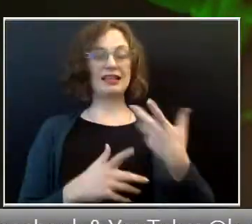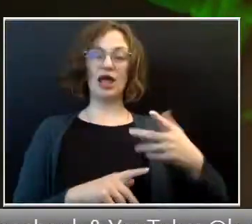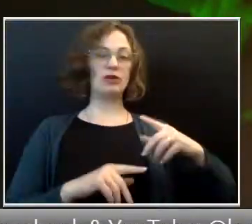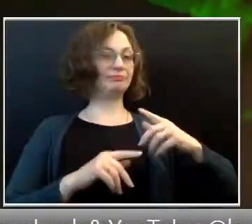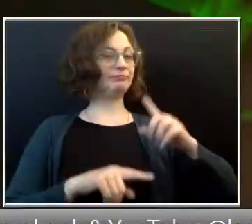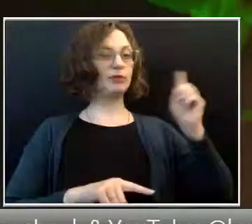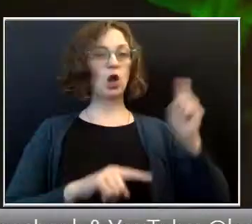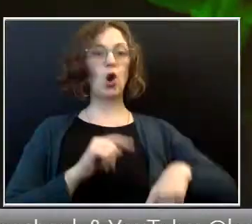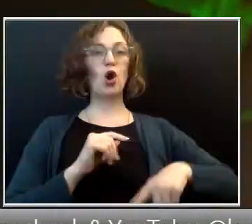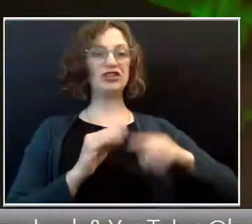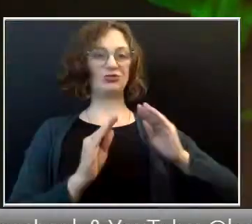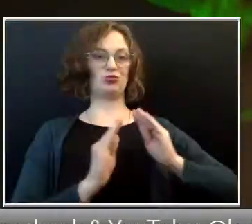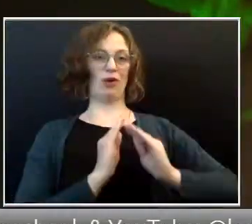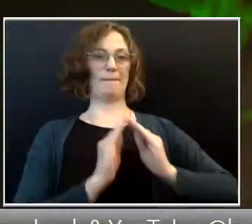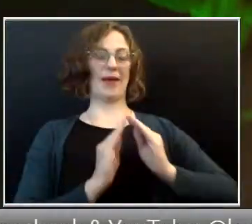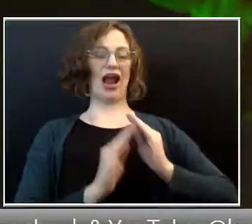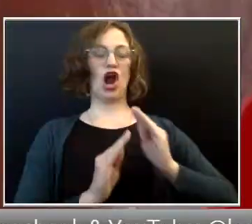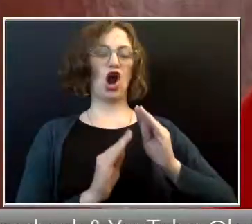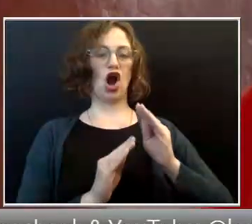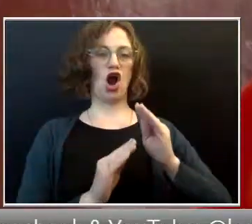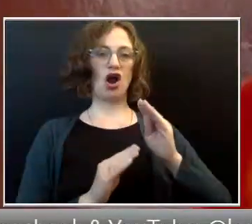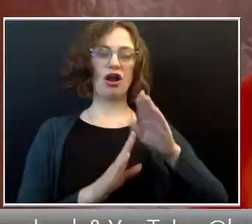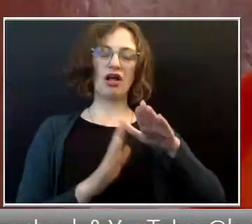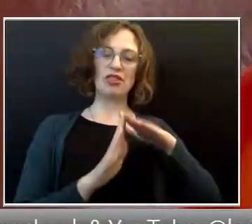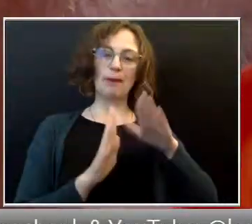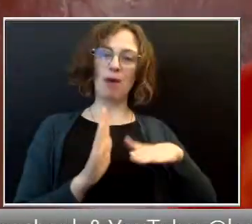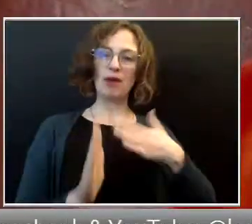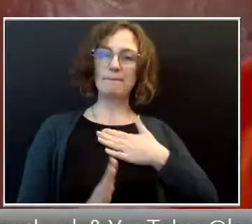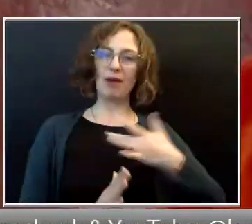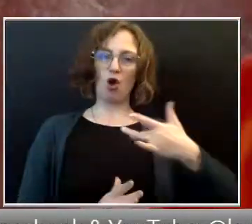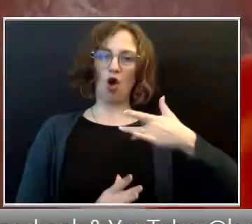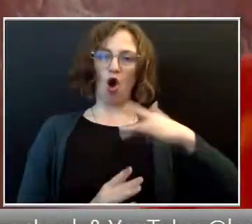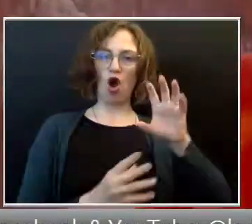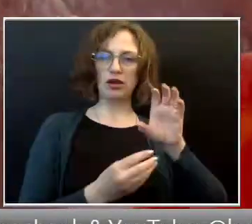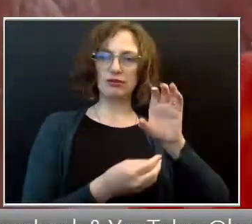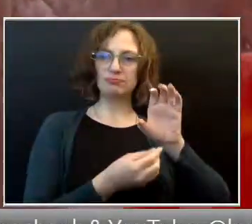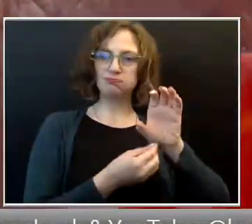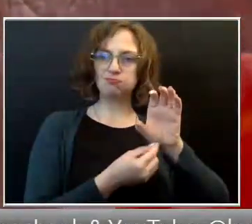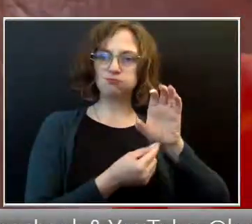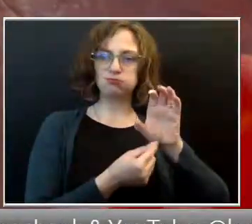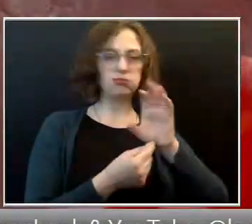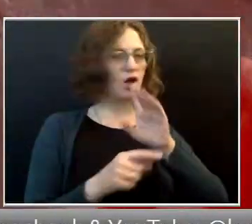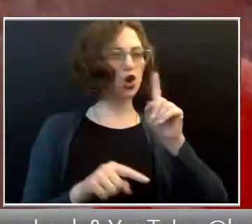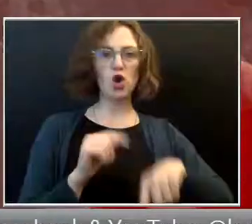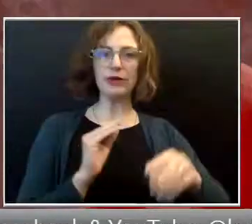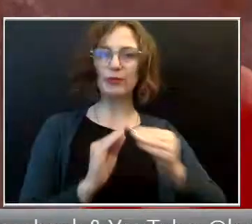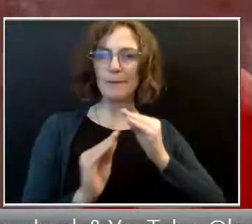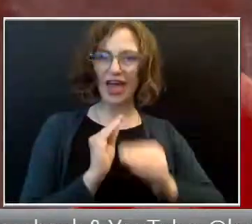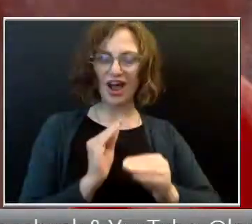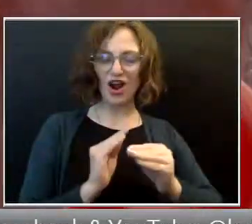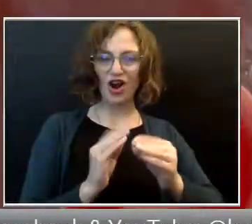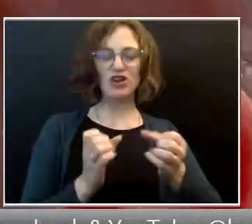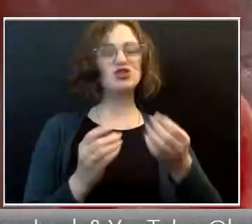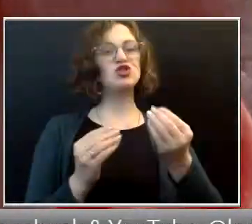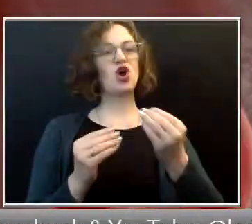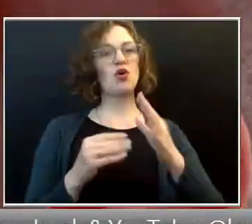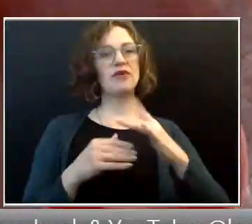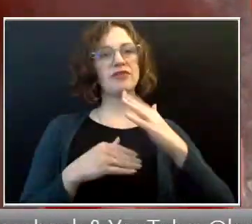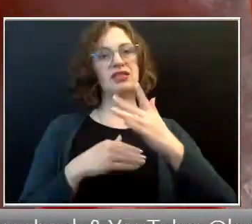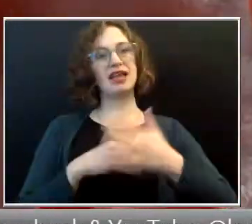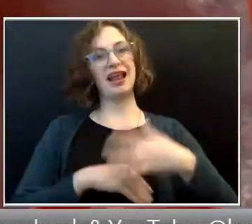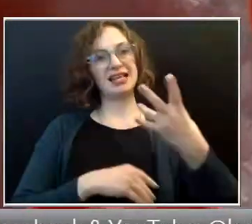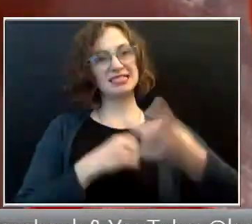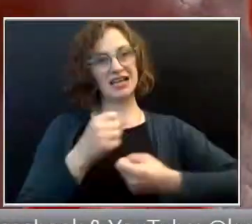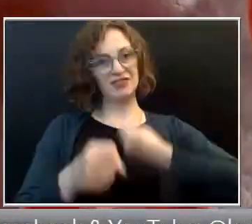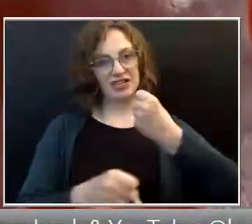kind of dead tissue that doesn't pump when the rest of my heart pumps. Over the next 7 years, a clot developed and grew. It was a ticking